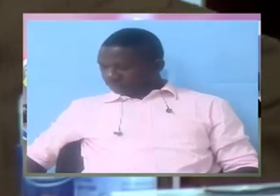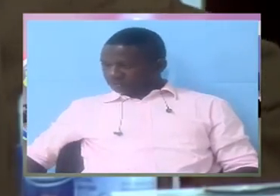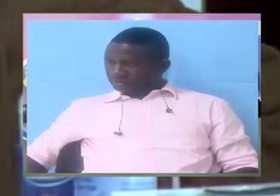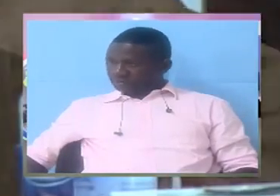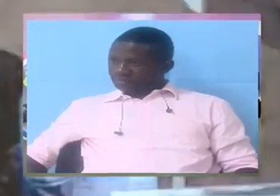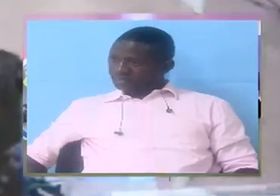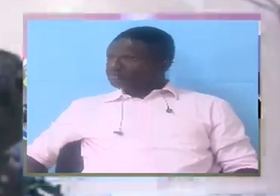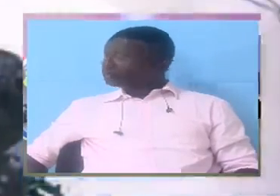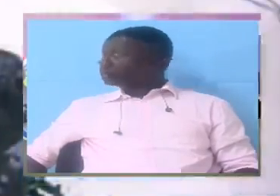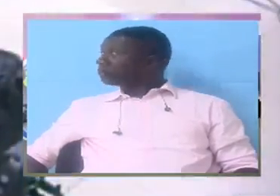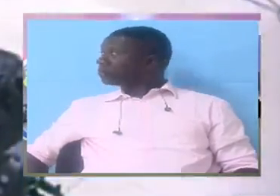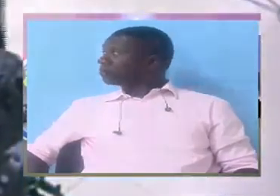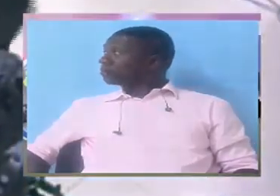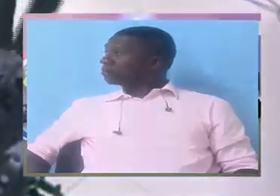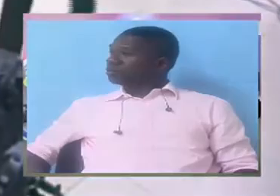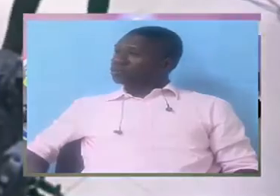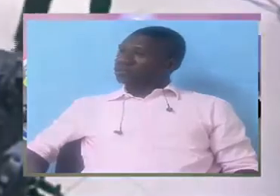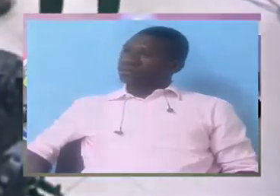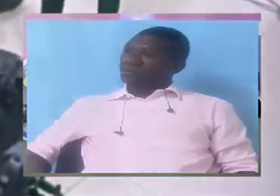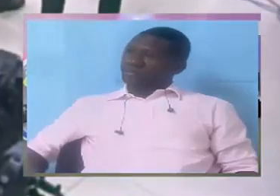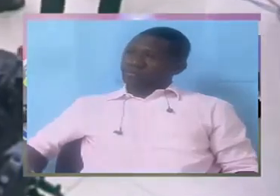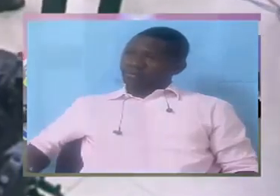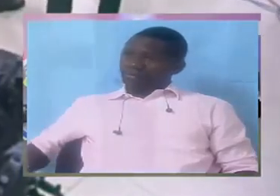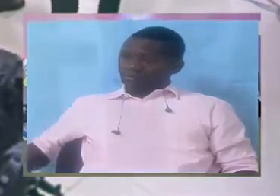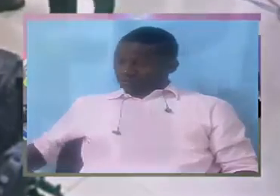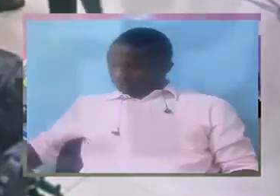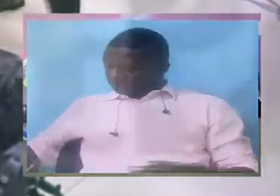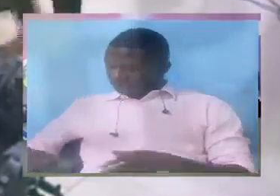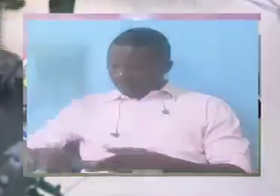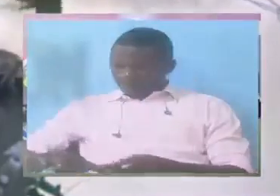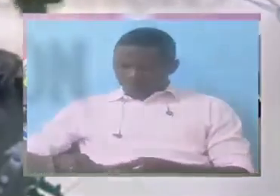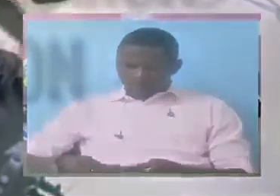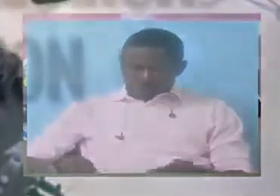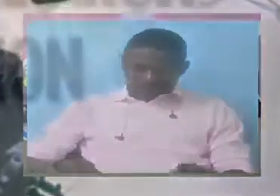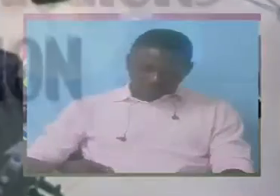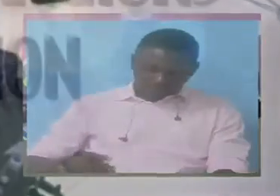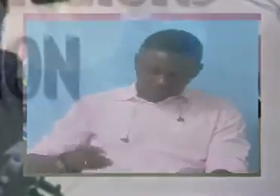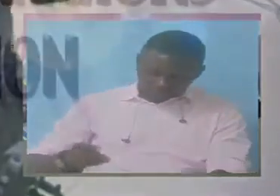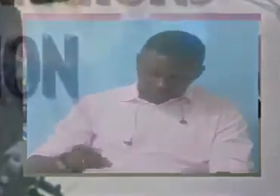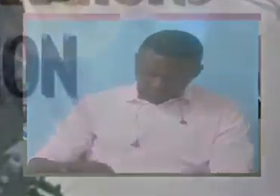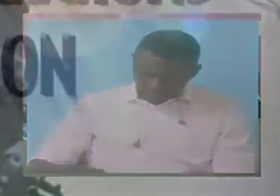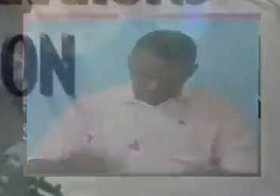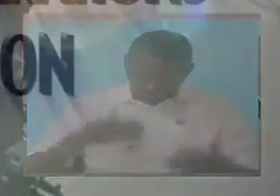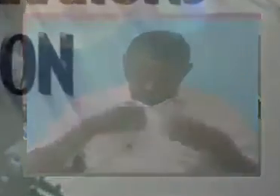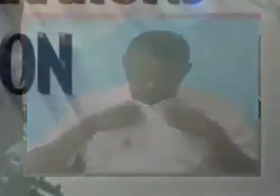Drame kunda nkolu buka fa. Kongo baba.